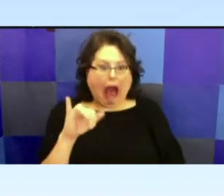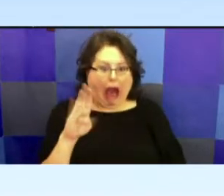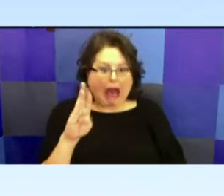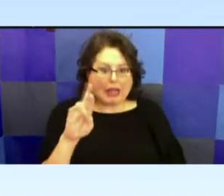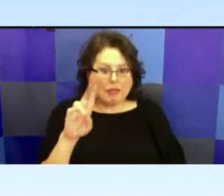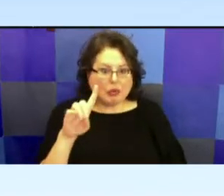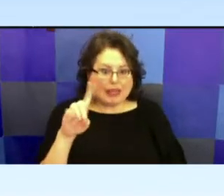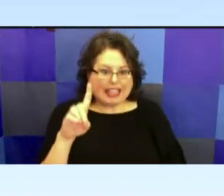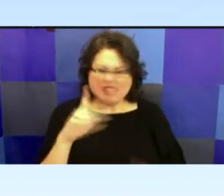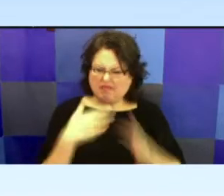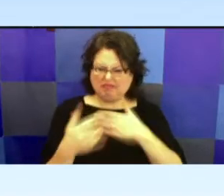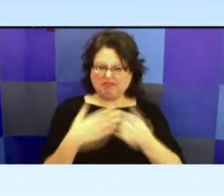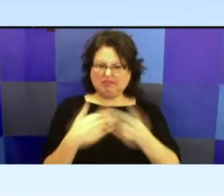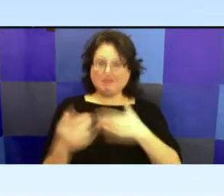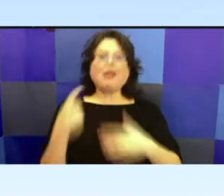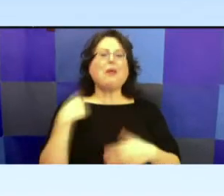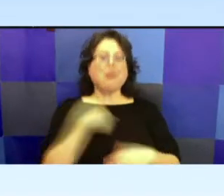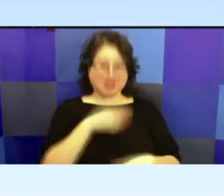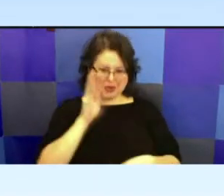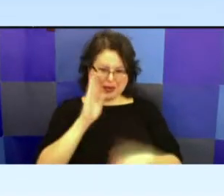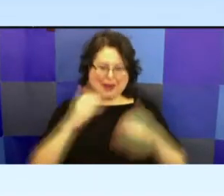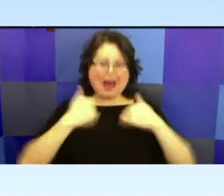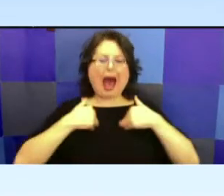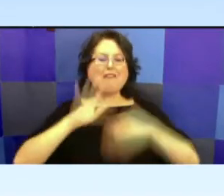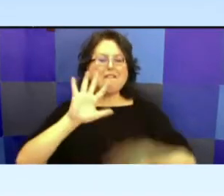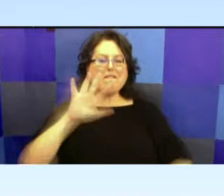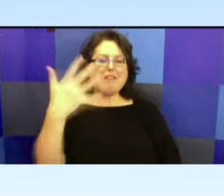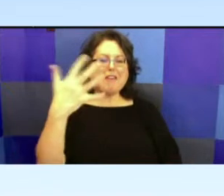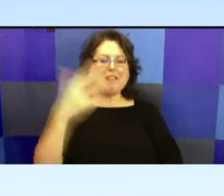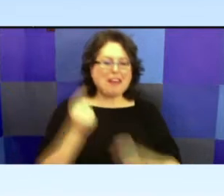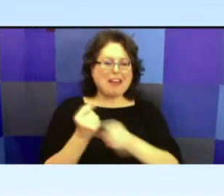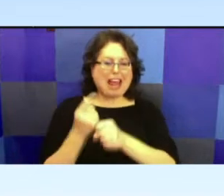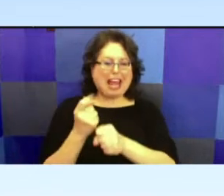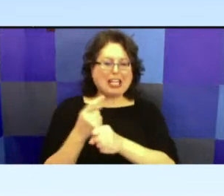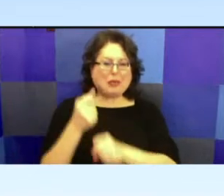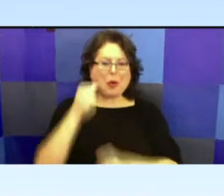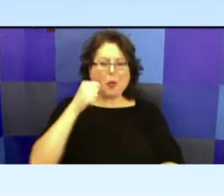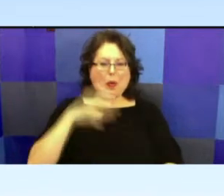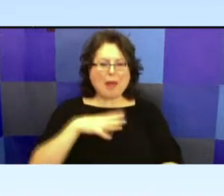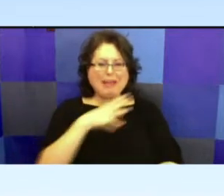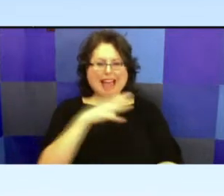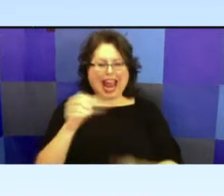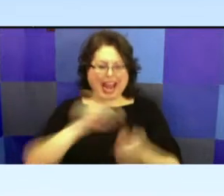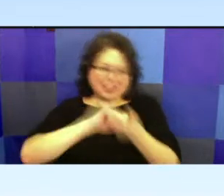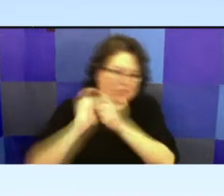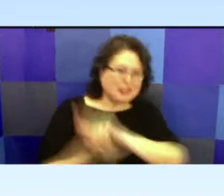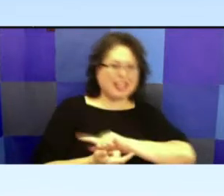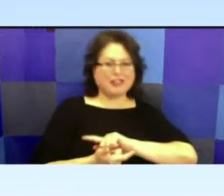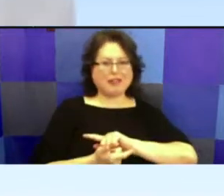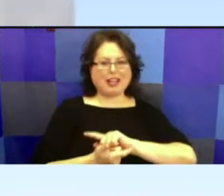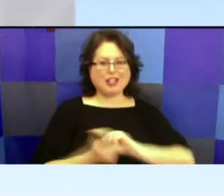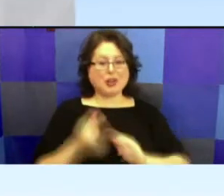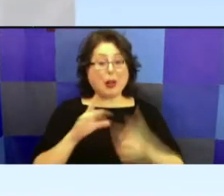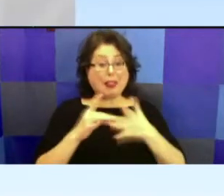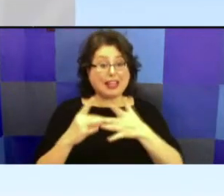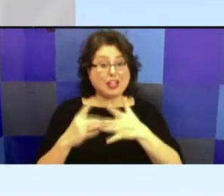to host what will be our 5th annual Women in Transformational Leadership Symposium in March.